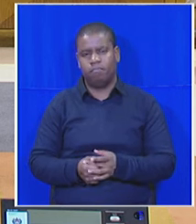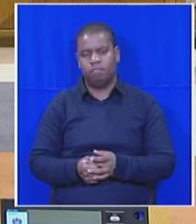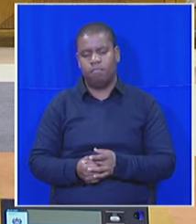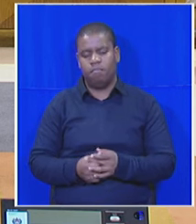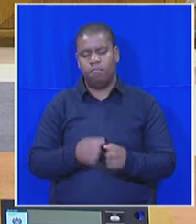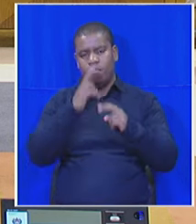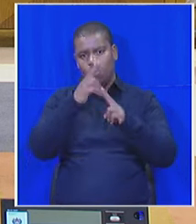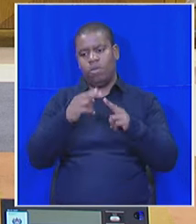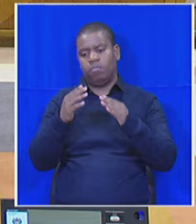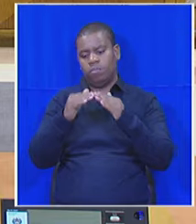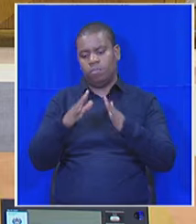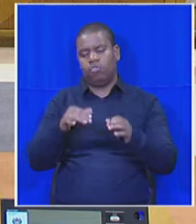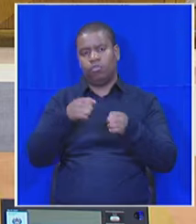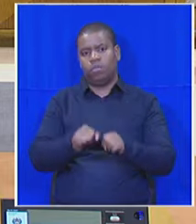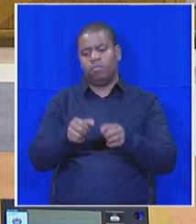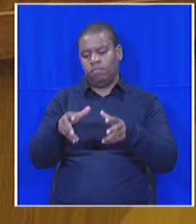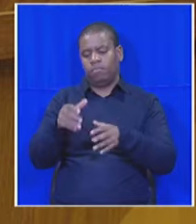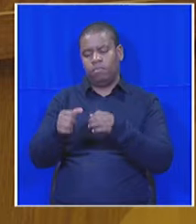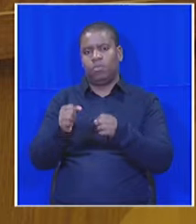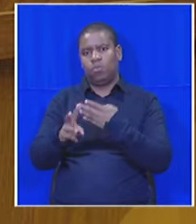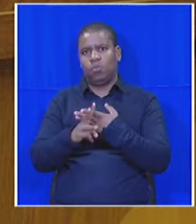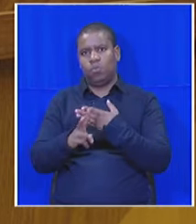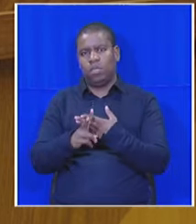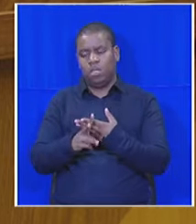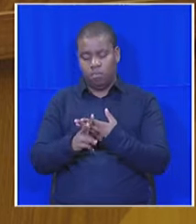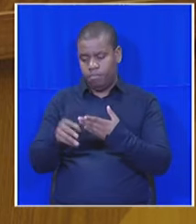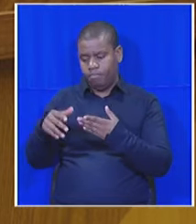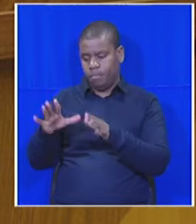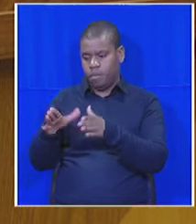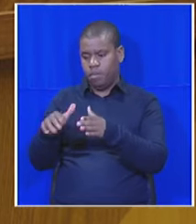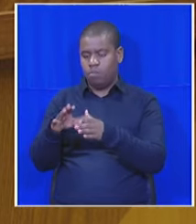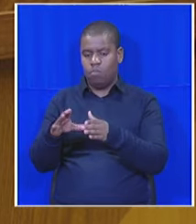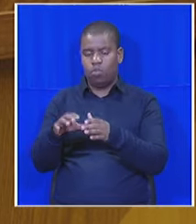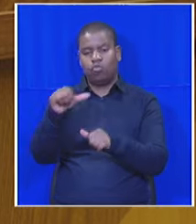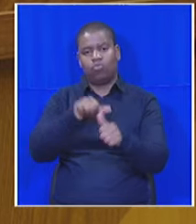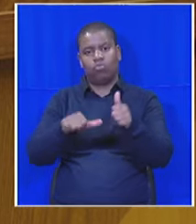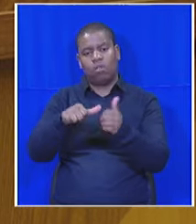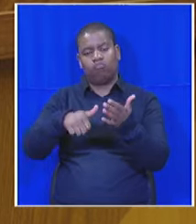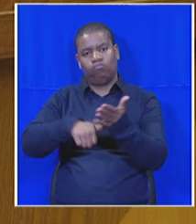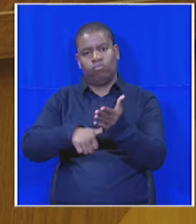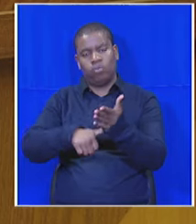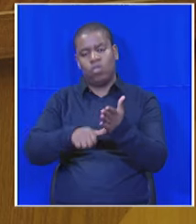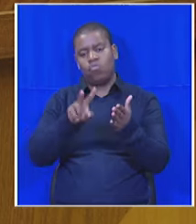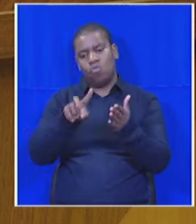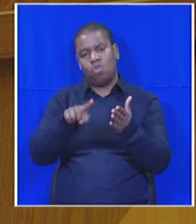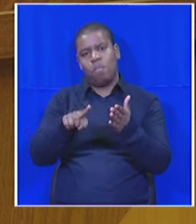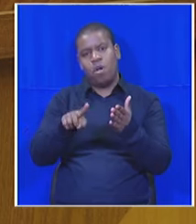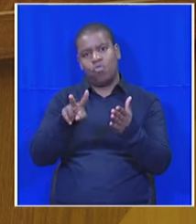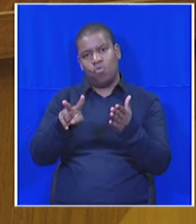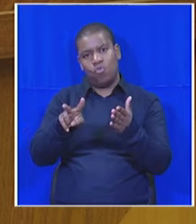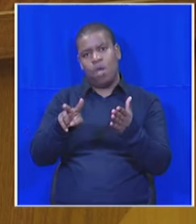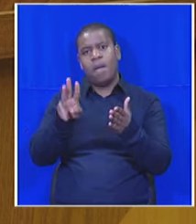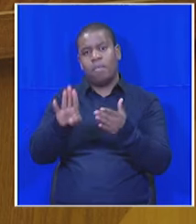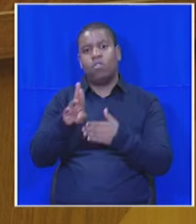Honorable House Chair, this week the ANC had the opportunity to increase social grants by 2.2 billion rand